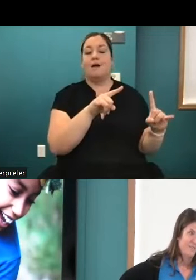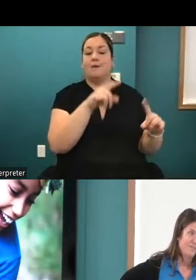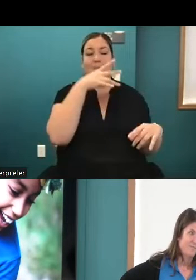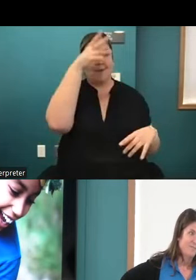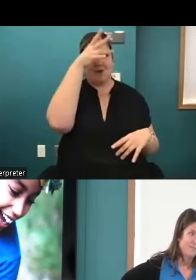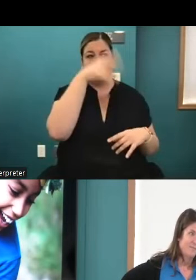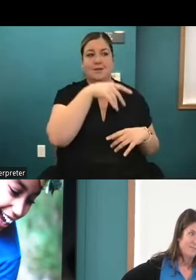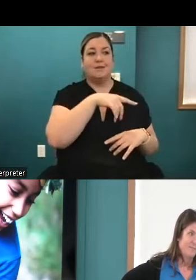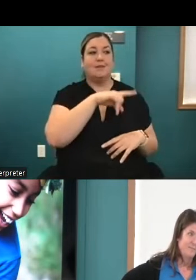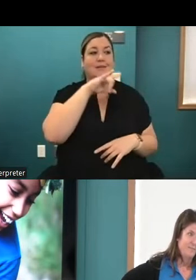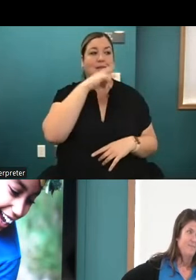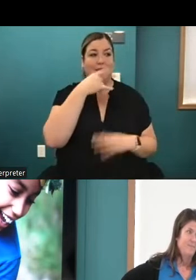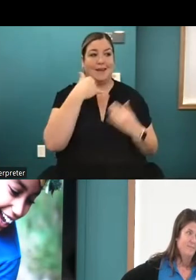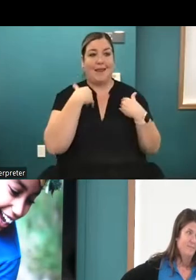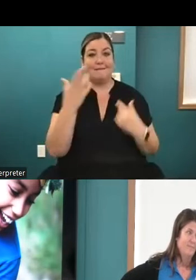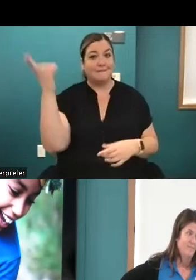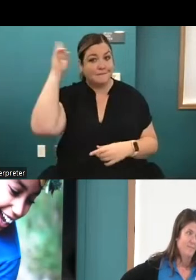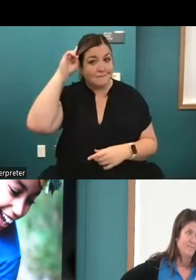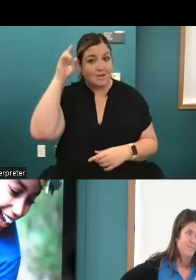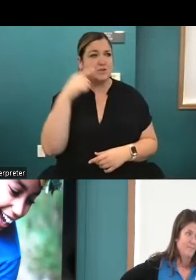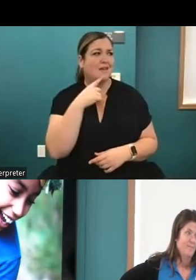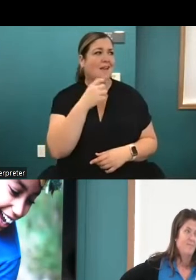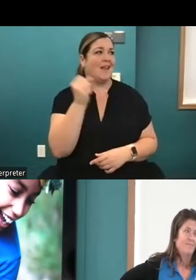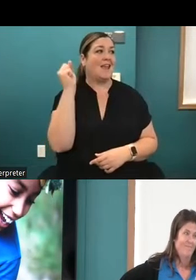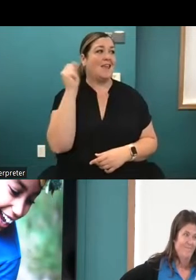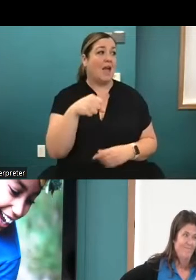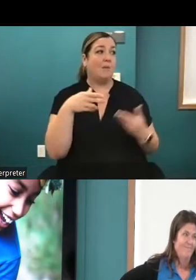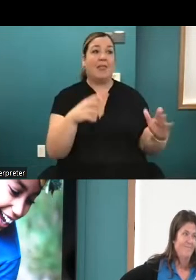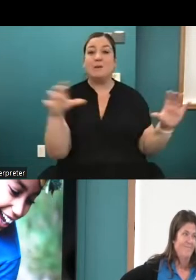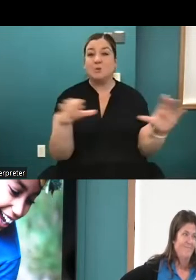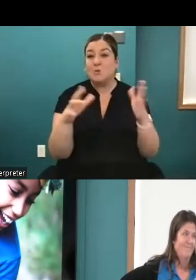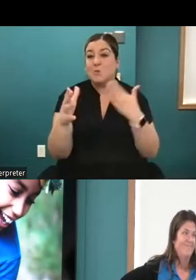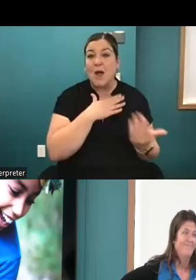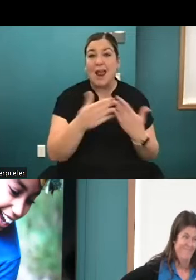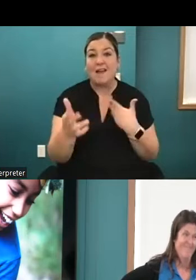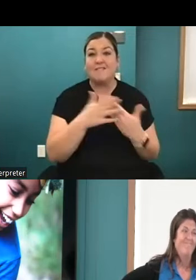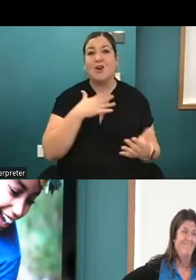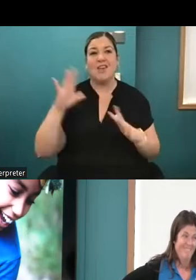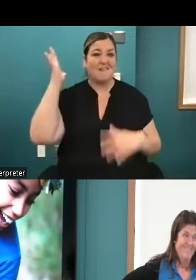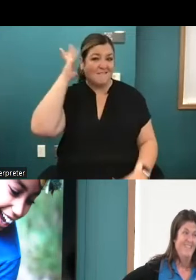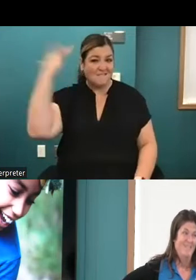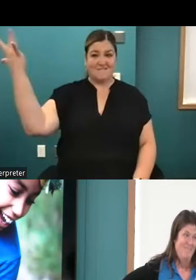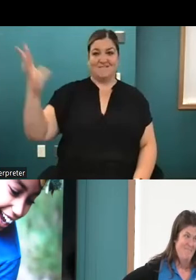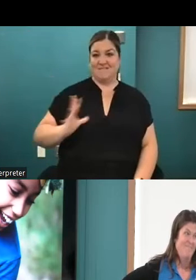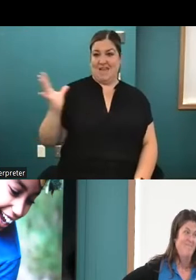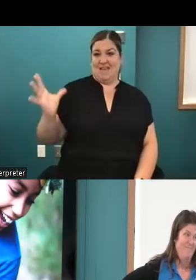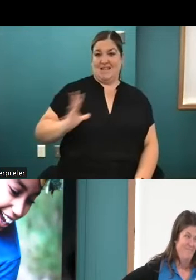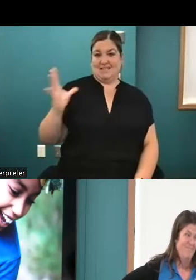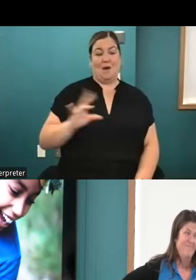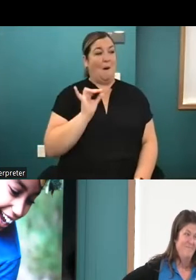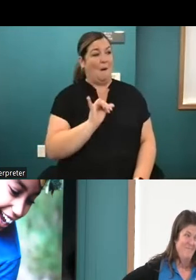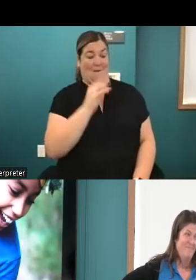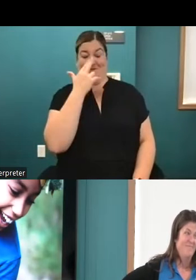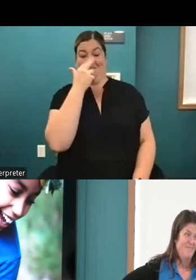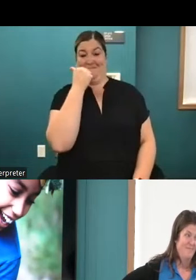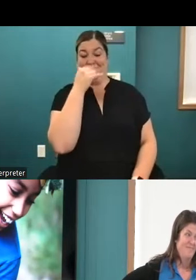kid had an implant, she said, yeah, we let him do anything. We let him pimp it out, is what she called it. And I said, oh, that was the funniest thing